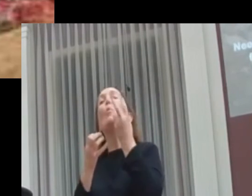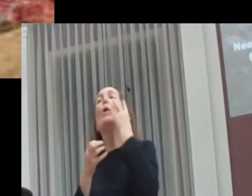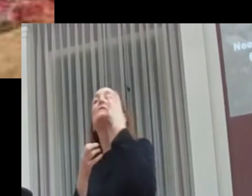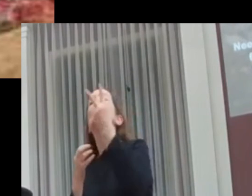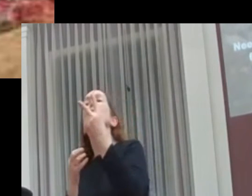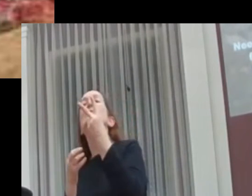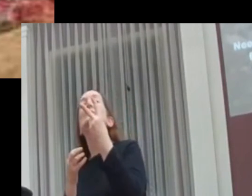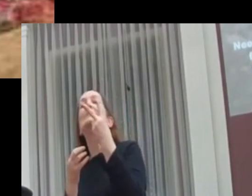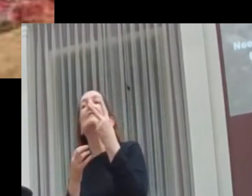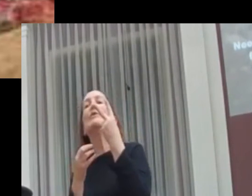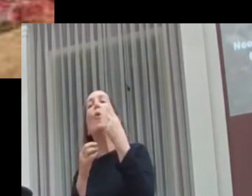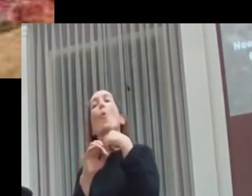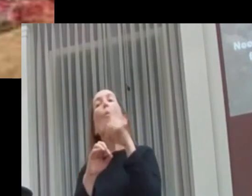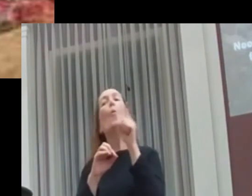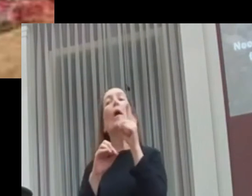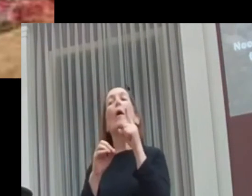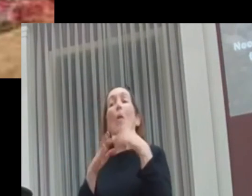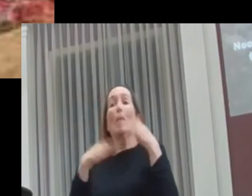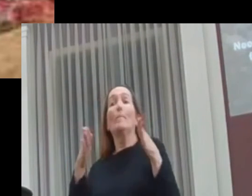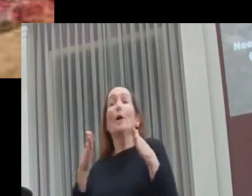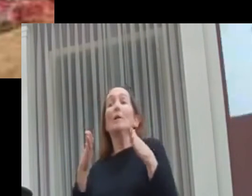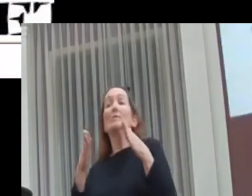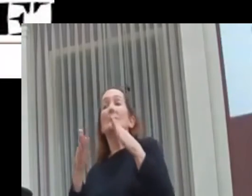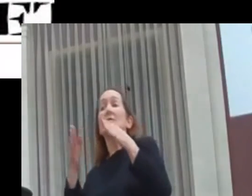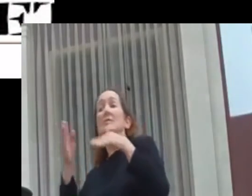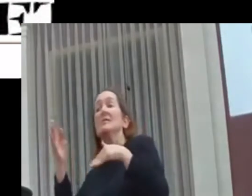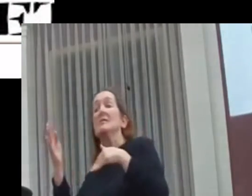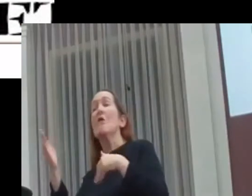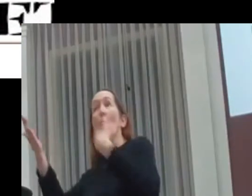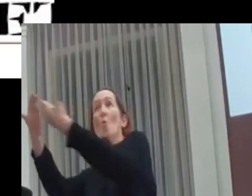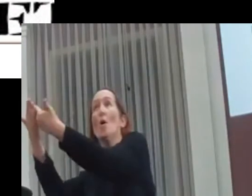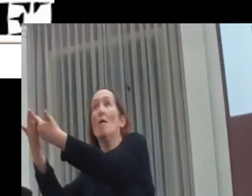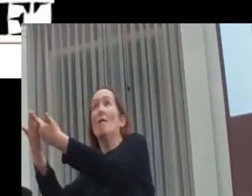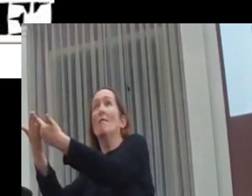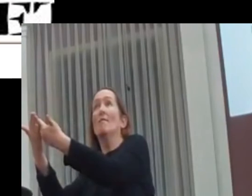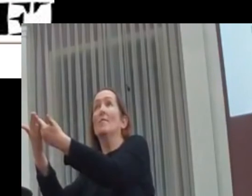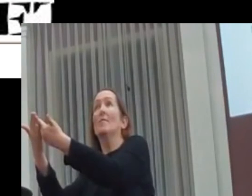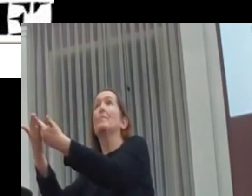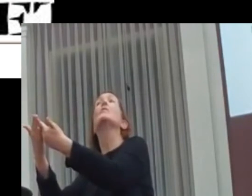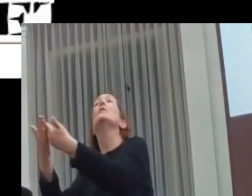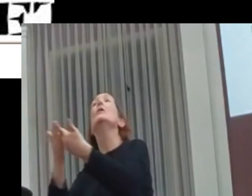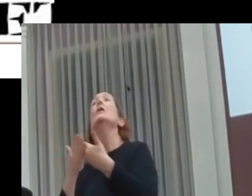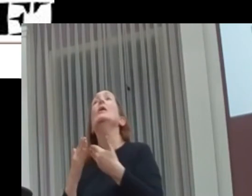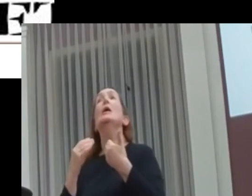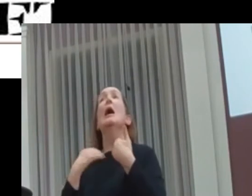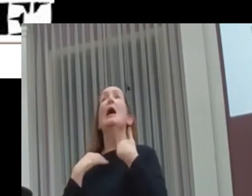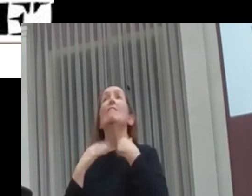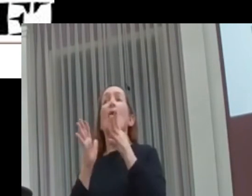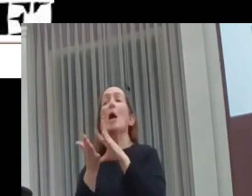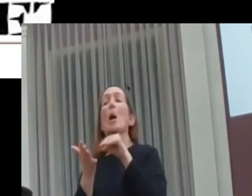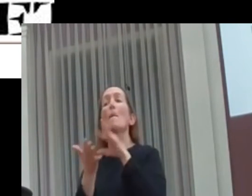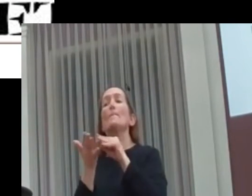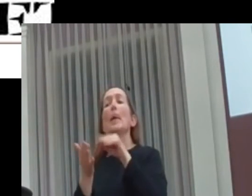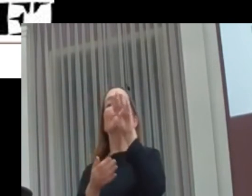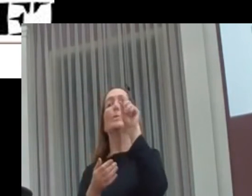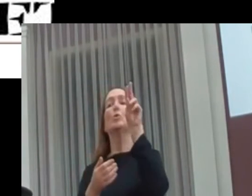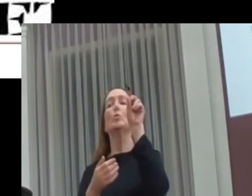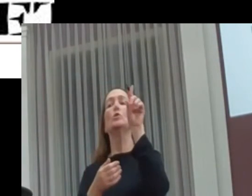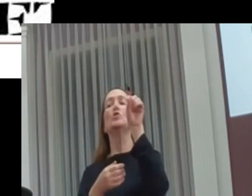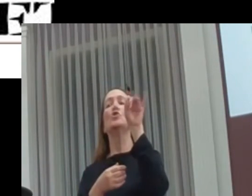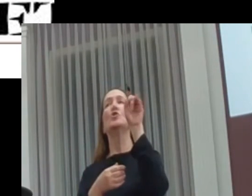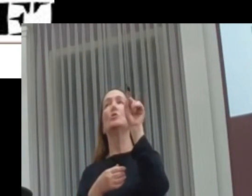cover the entire amount, we'll be able to track our boxes and see exactly where they end up. Also, FYI, please pick up a copy of the